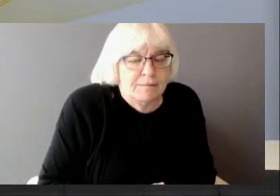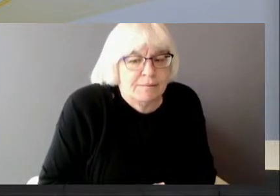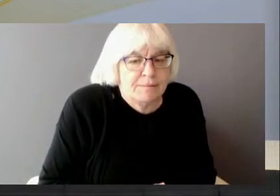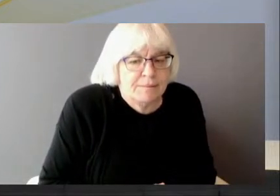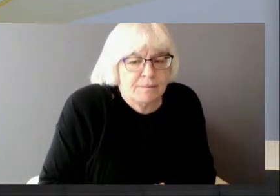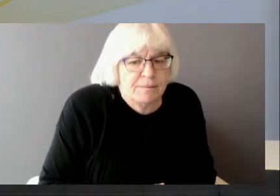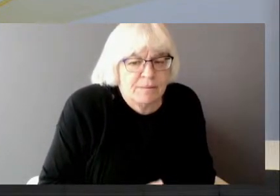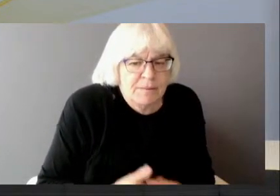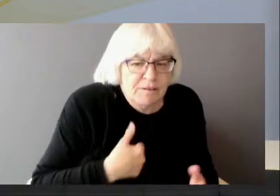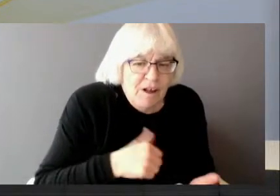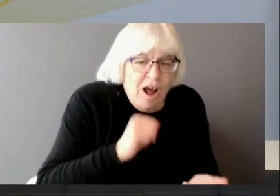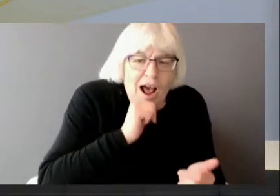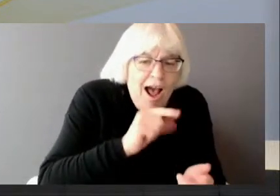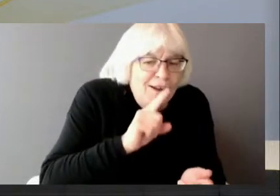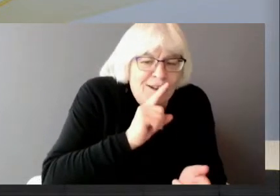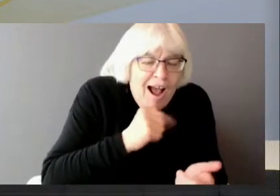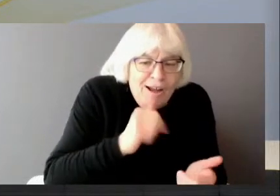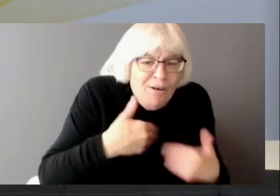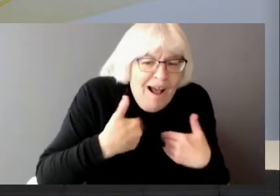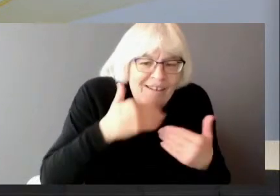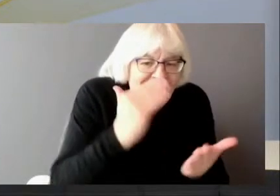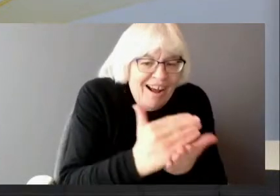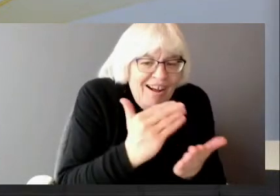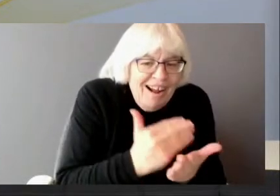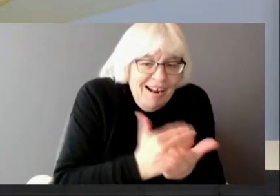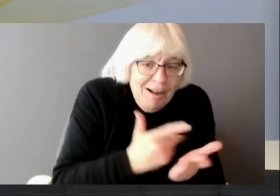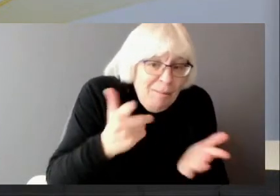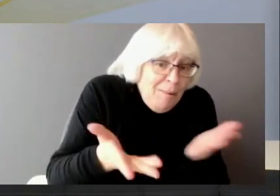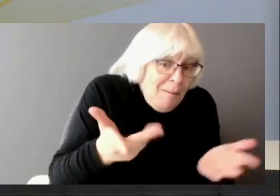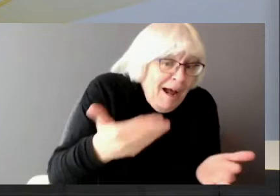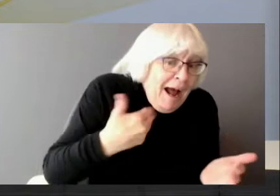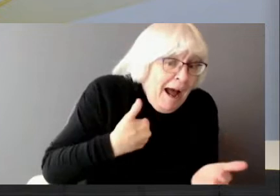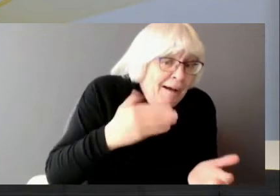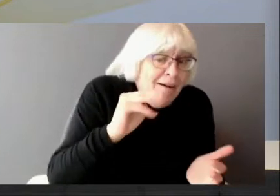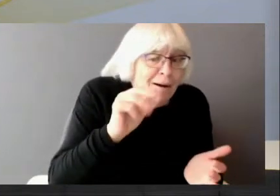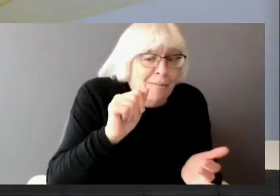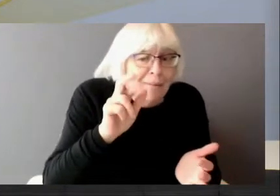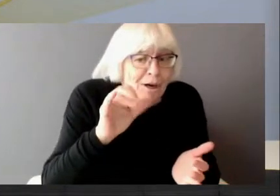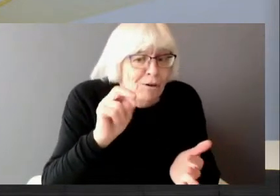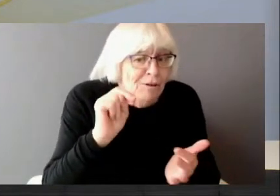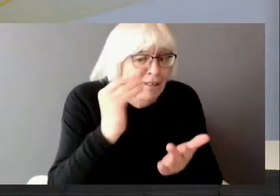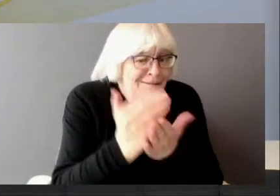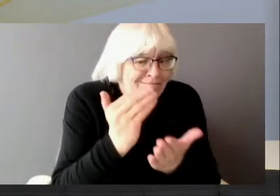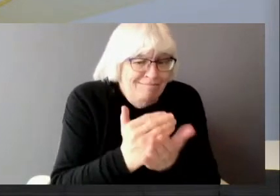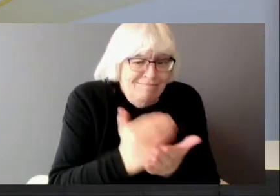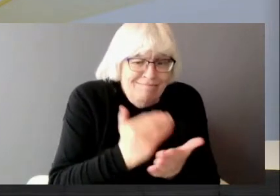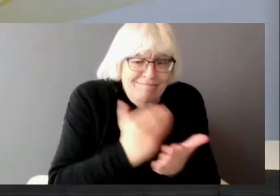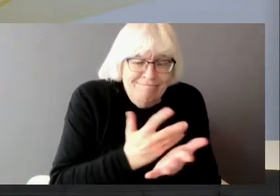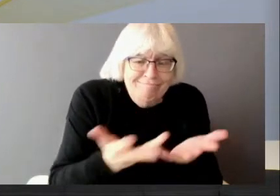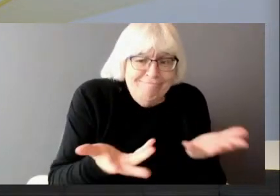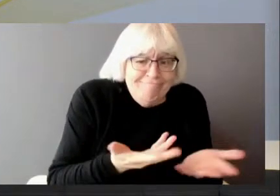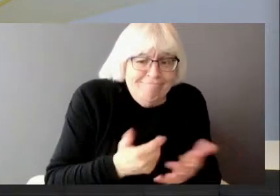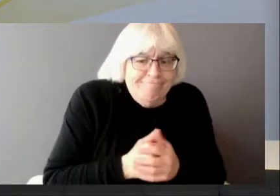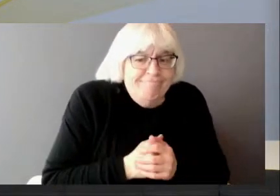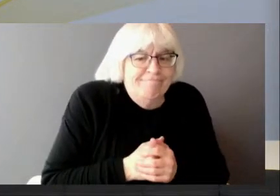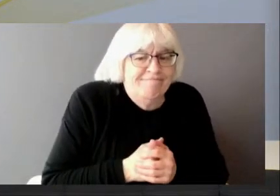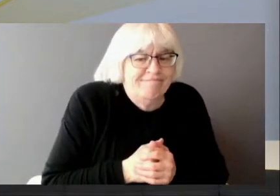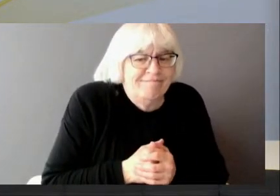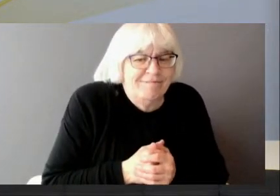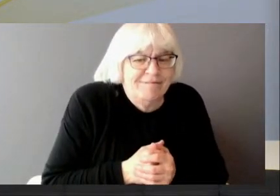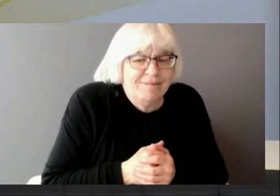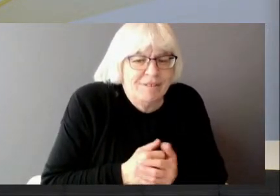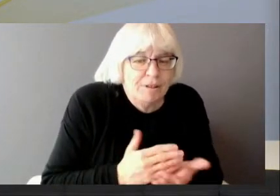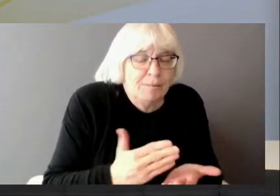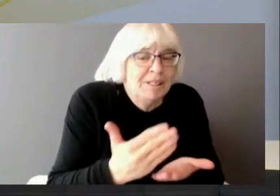front of me, and Marion may be able to fill in. I know some of the homes in